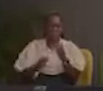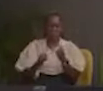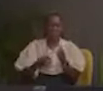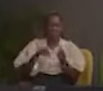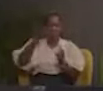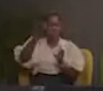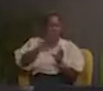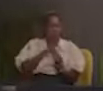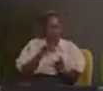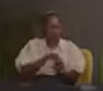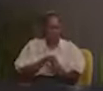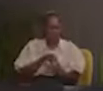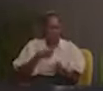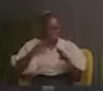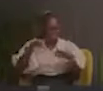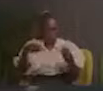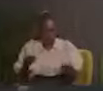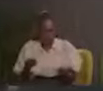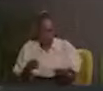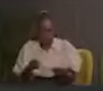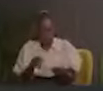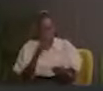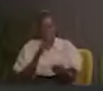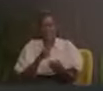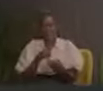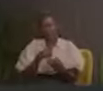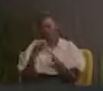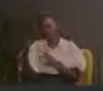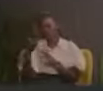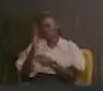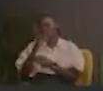tonight, I hope God has spoken to someone.